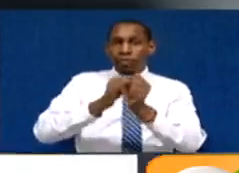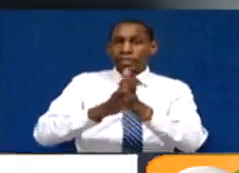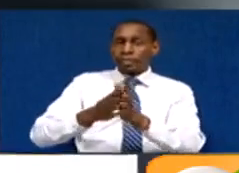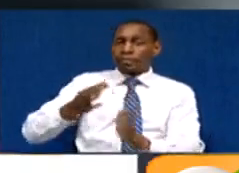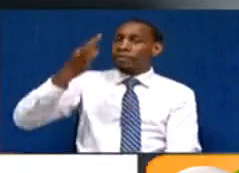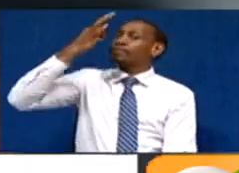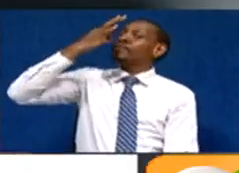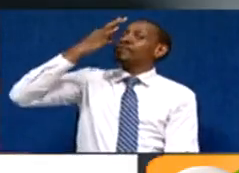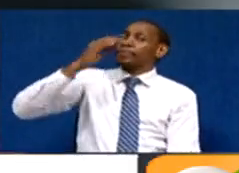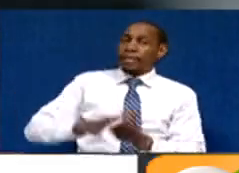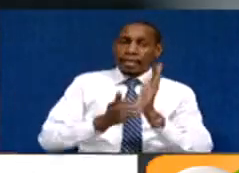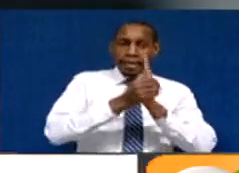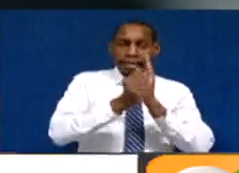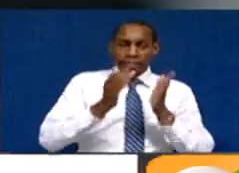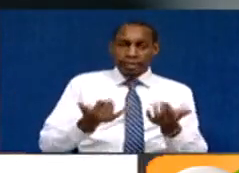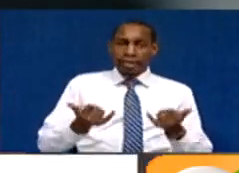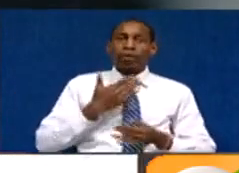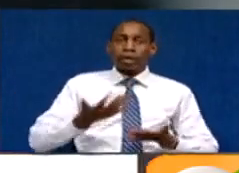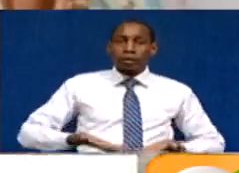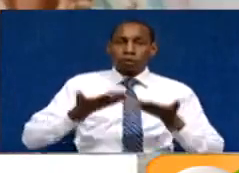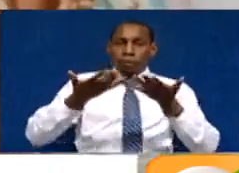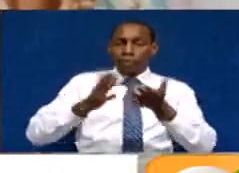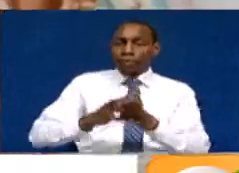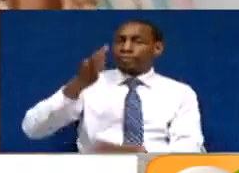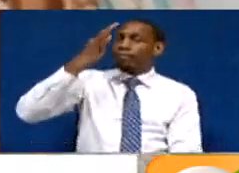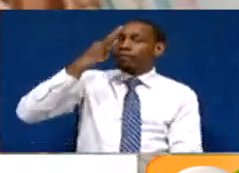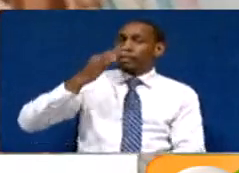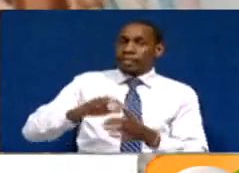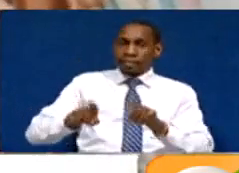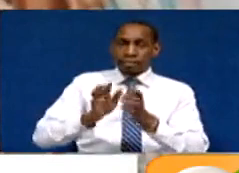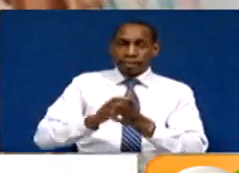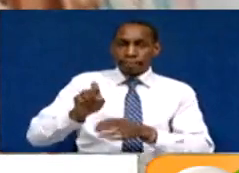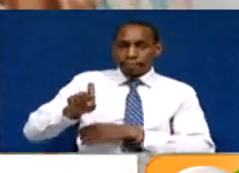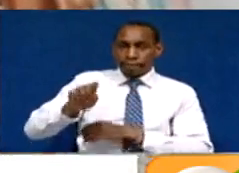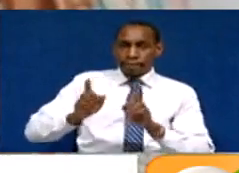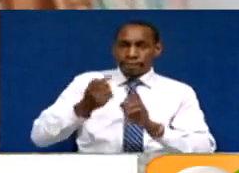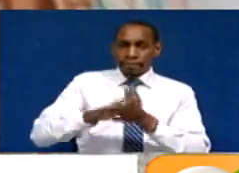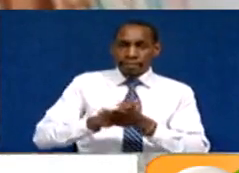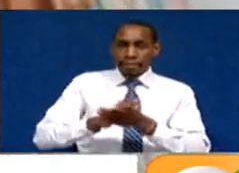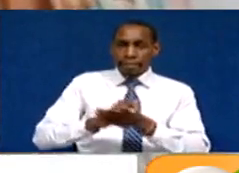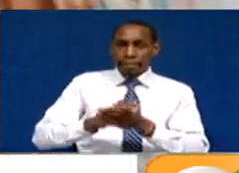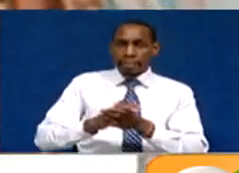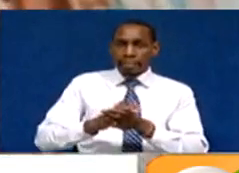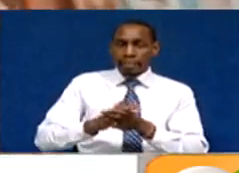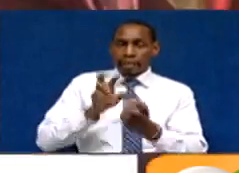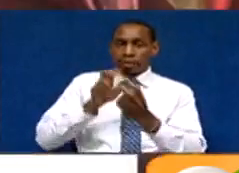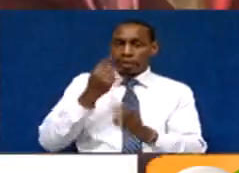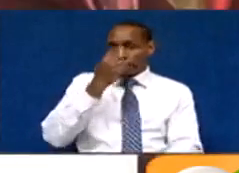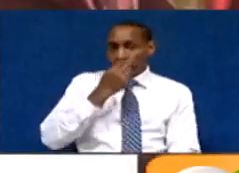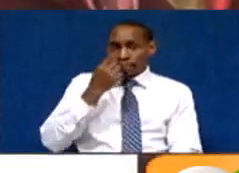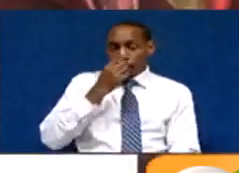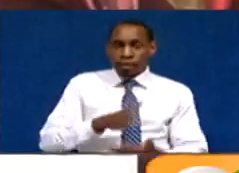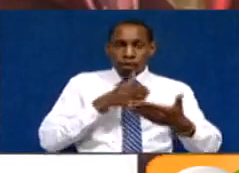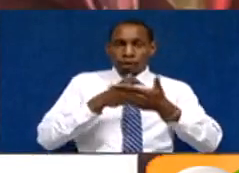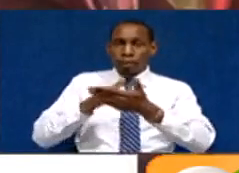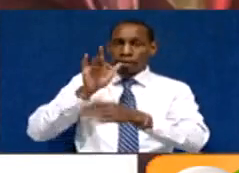sniff. Scientists now want to deliver inoculations to the site where the virus first makes contact, the nose,